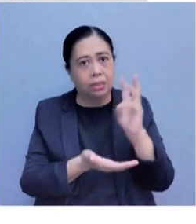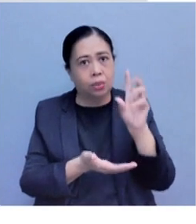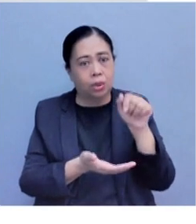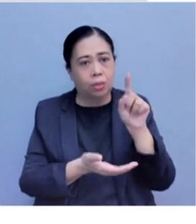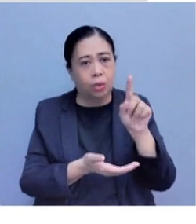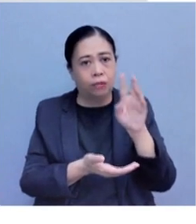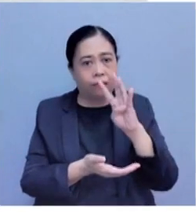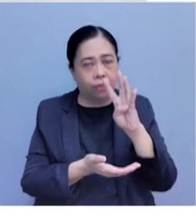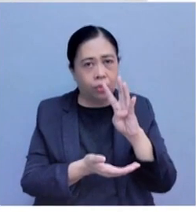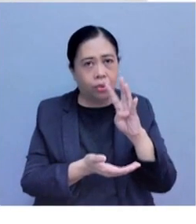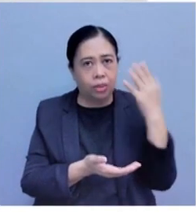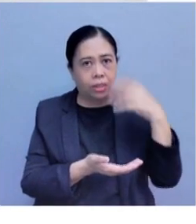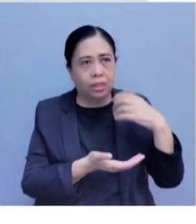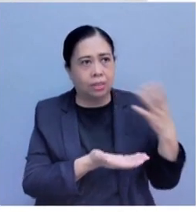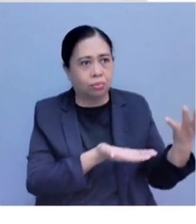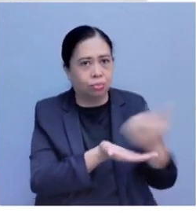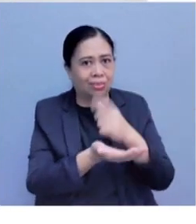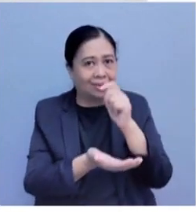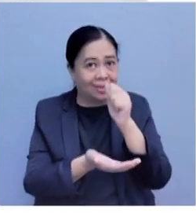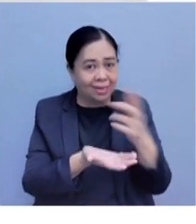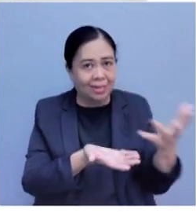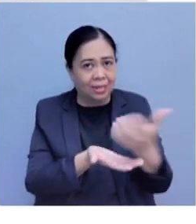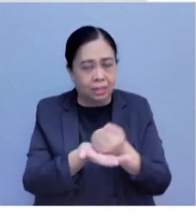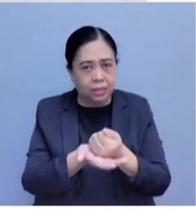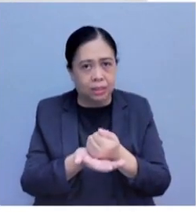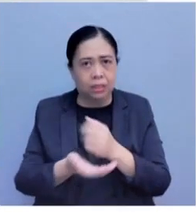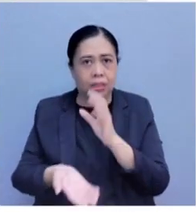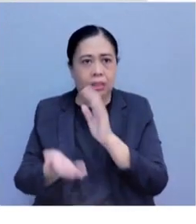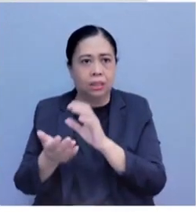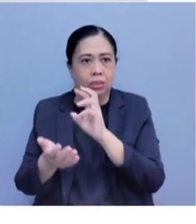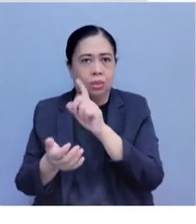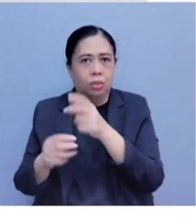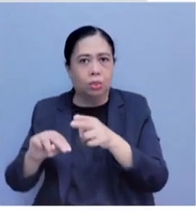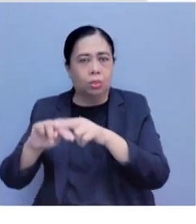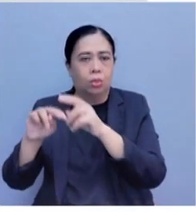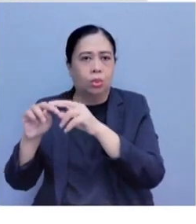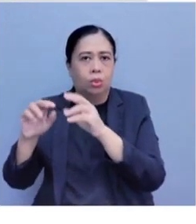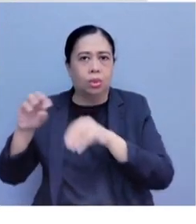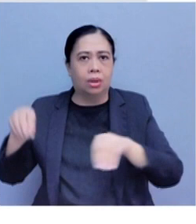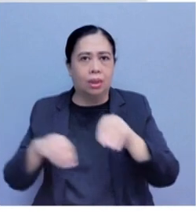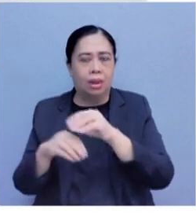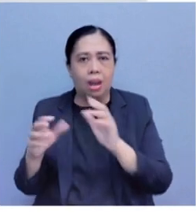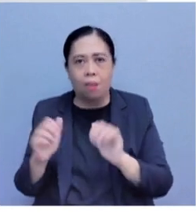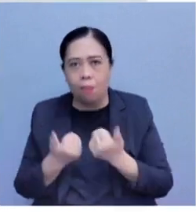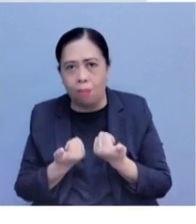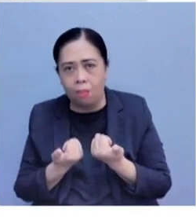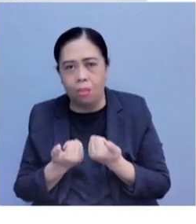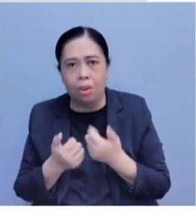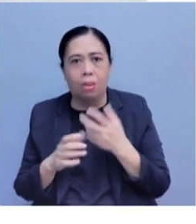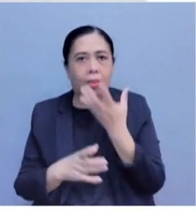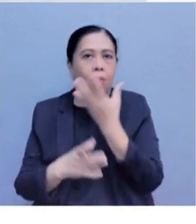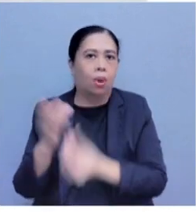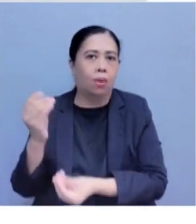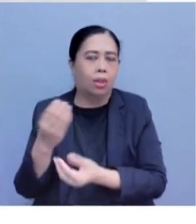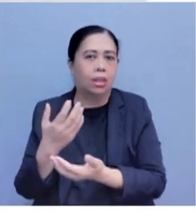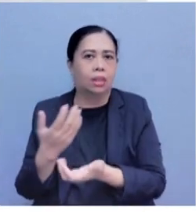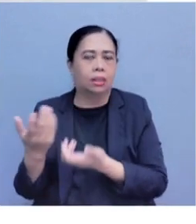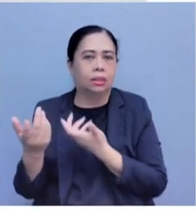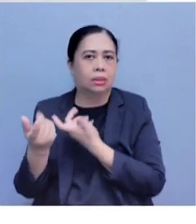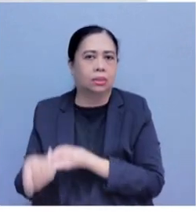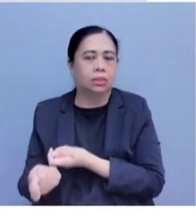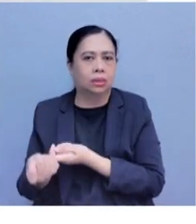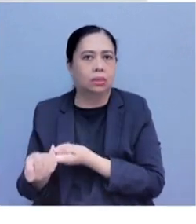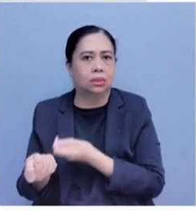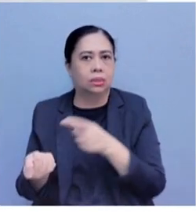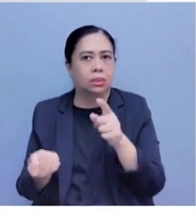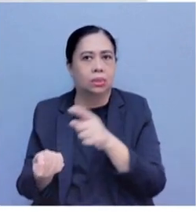61.4% of GDP magiging 61.7%. Ang mangyayari niyan, eh mawawalan ng kumpiyansa yung, di